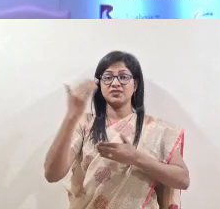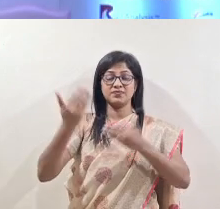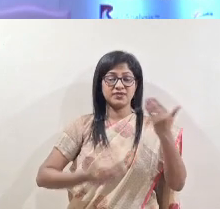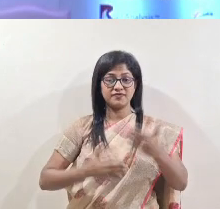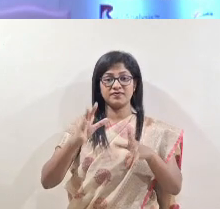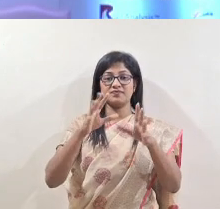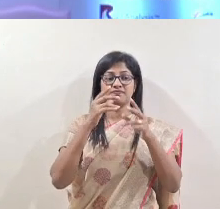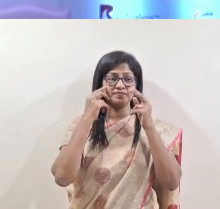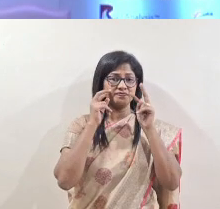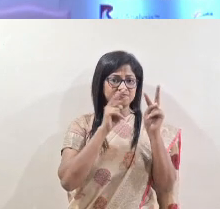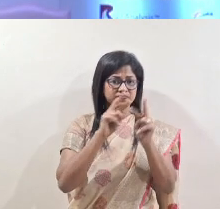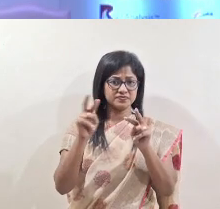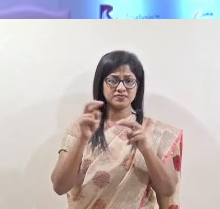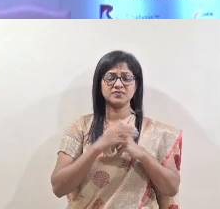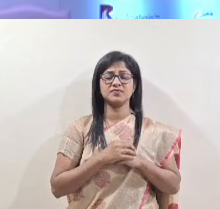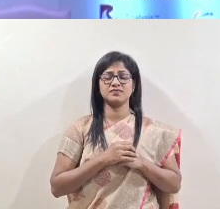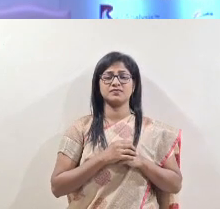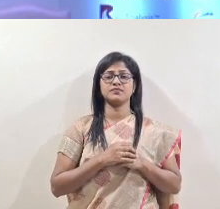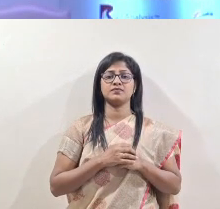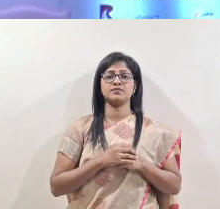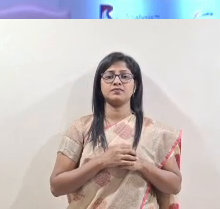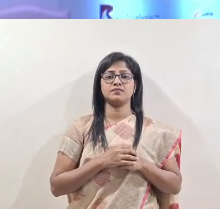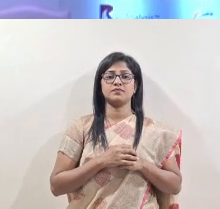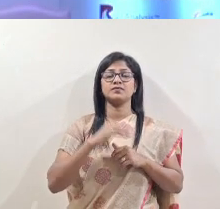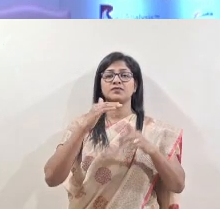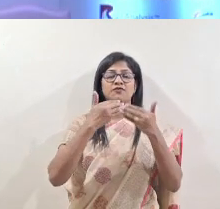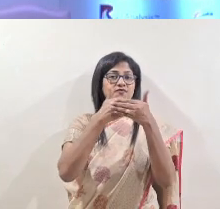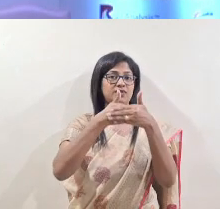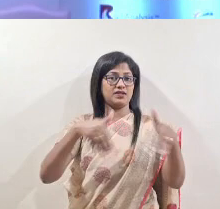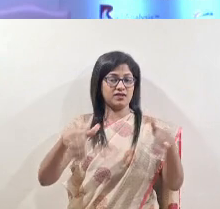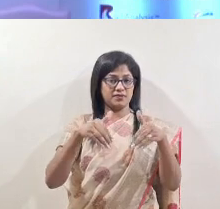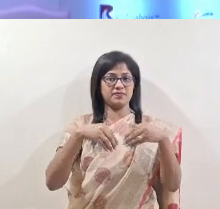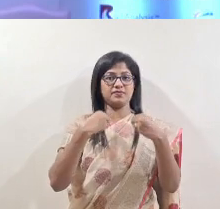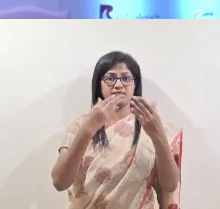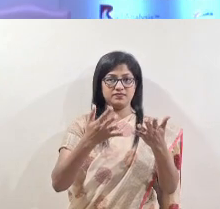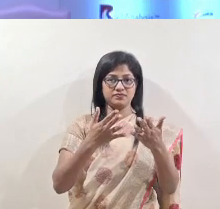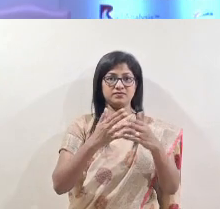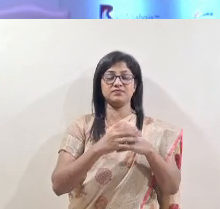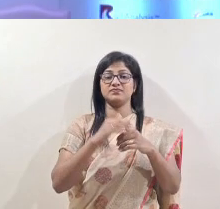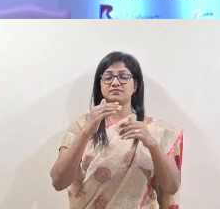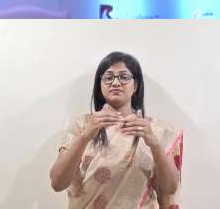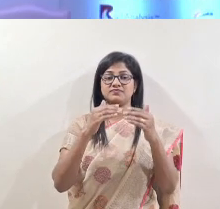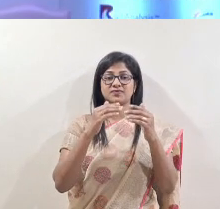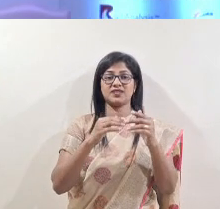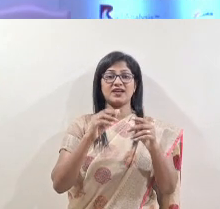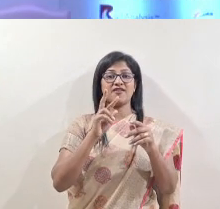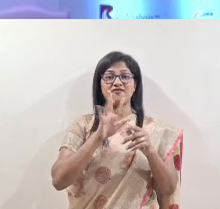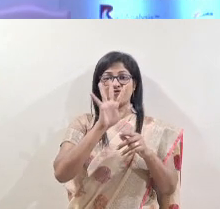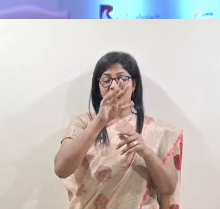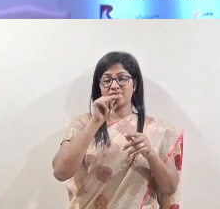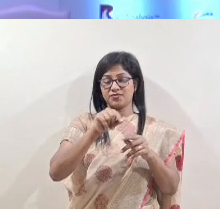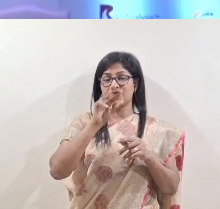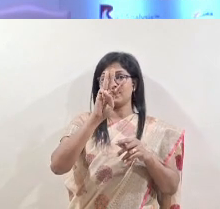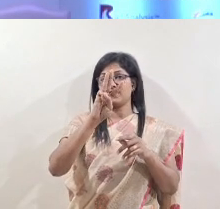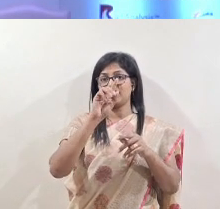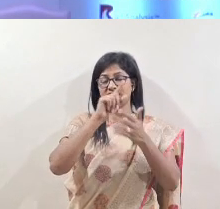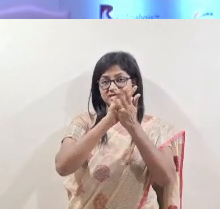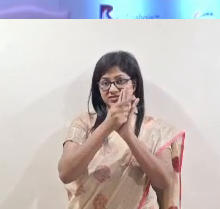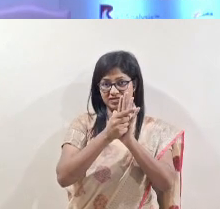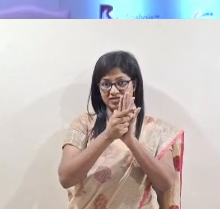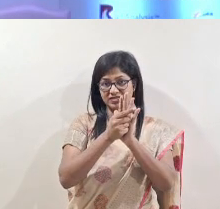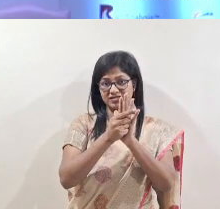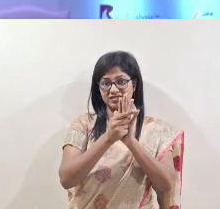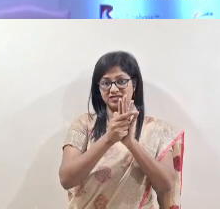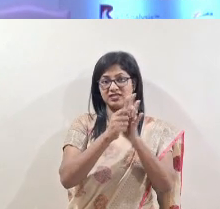benchmark, we take a benchmark like cutoff value of 5.3 seconds, which we found based on clearing time. Based on